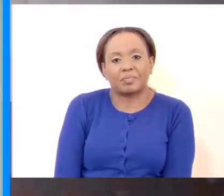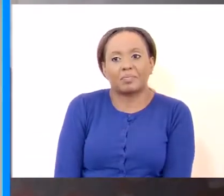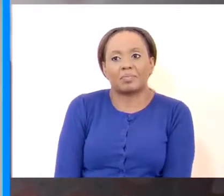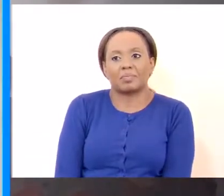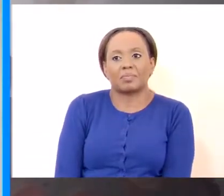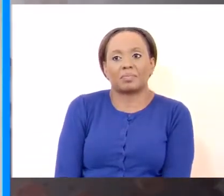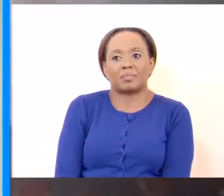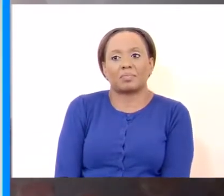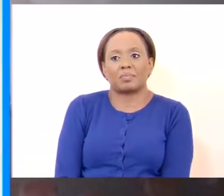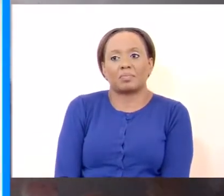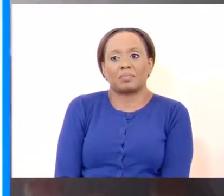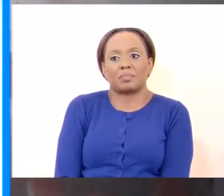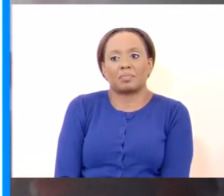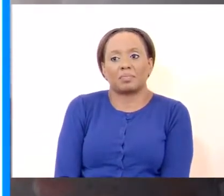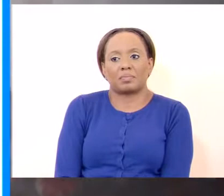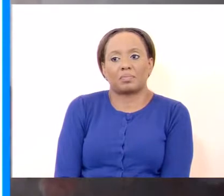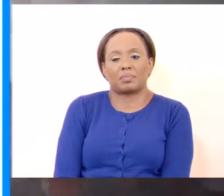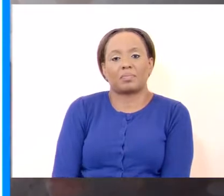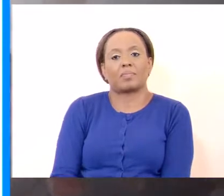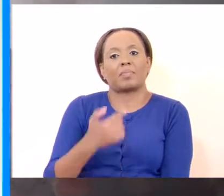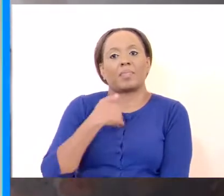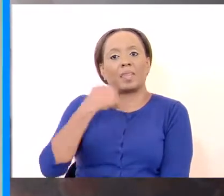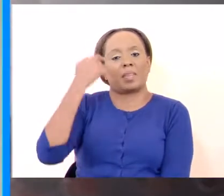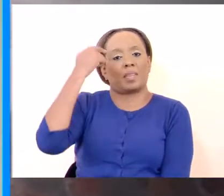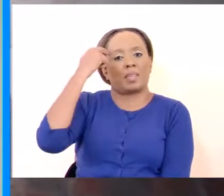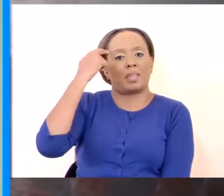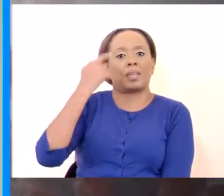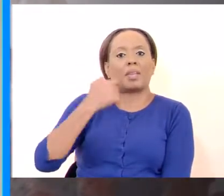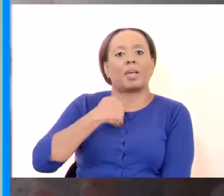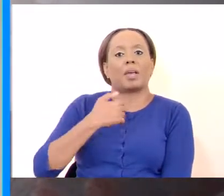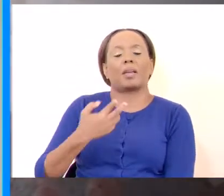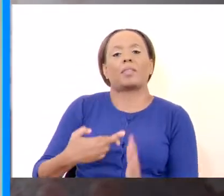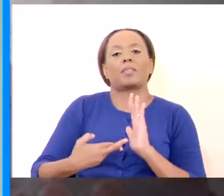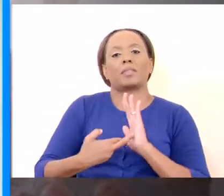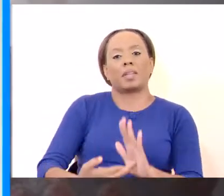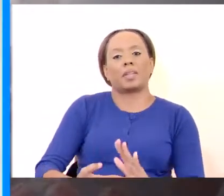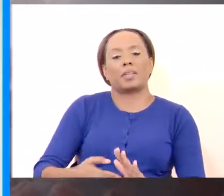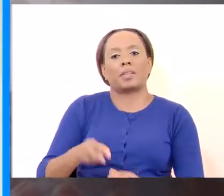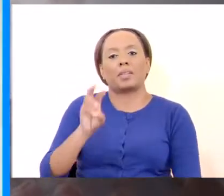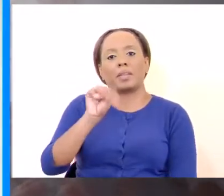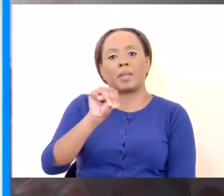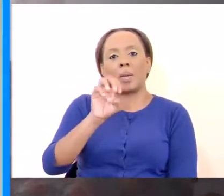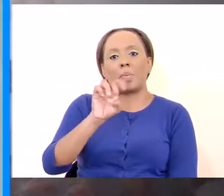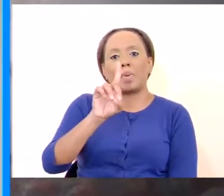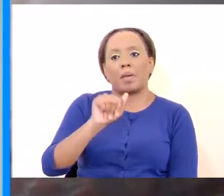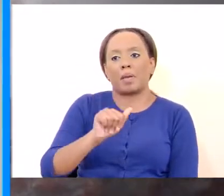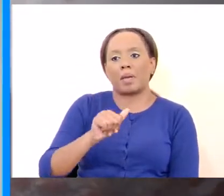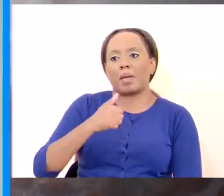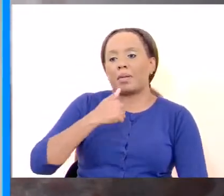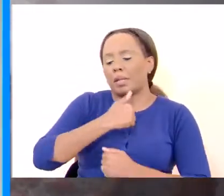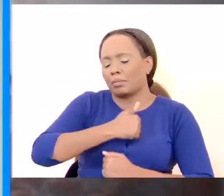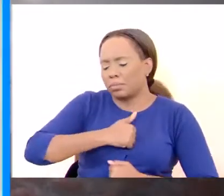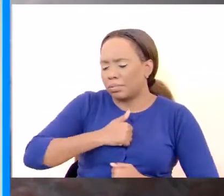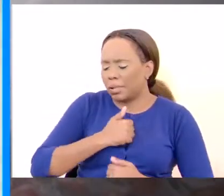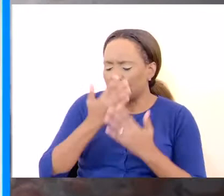I think we speak for the entire media fraternity in expressing condolences to the family of